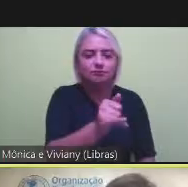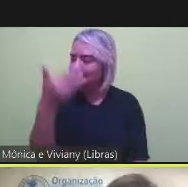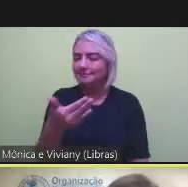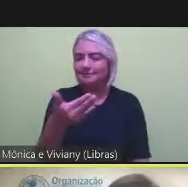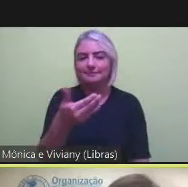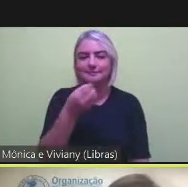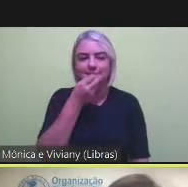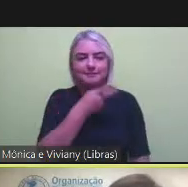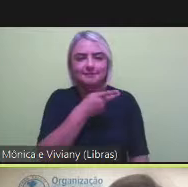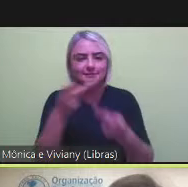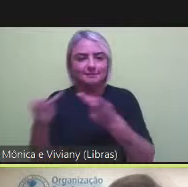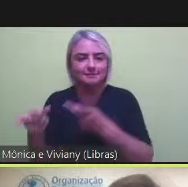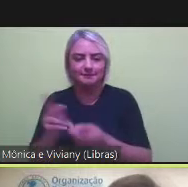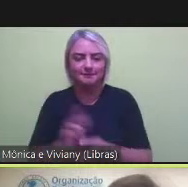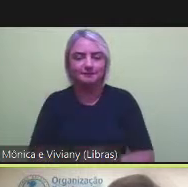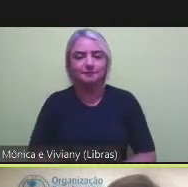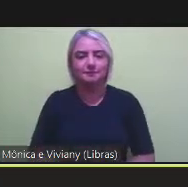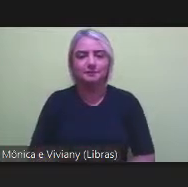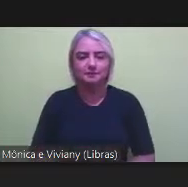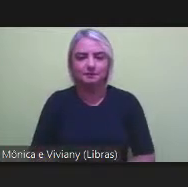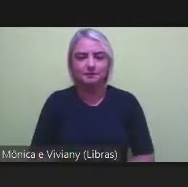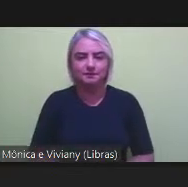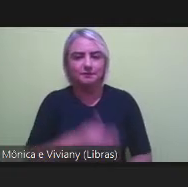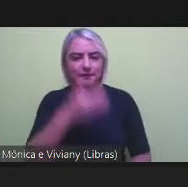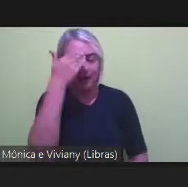you. Thank you very much and welcome.